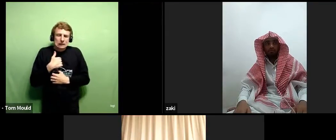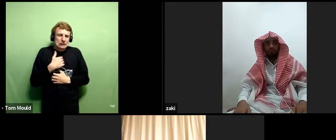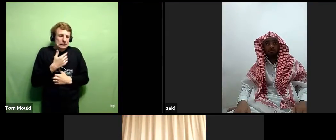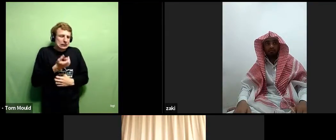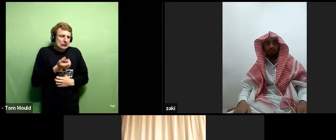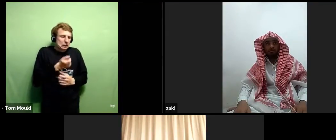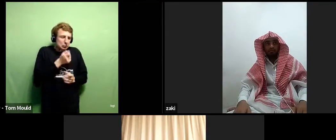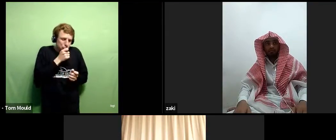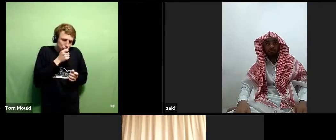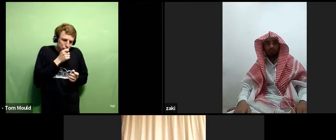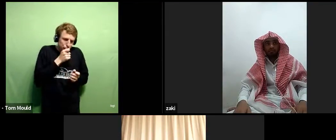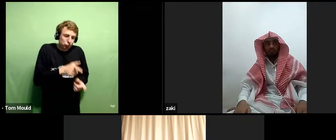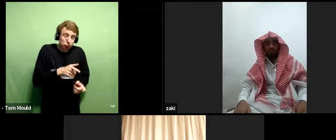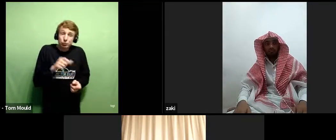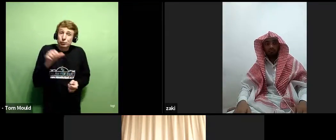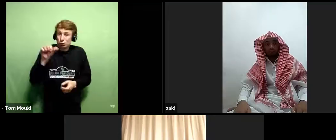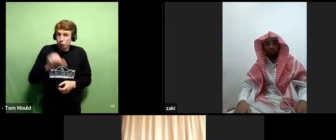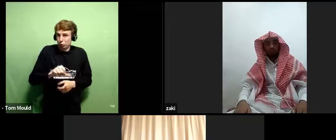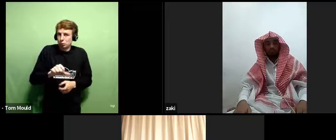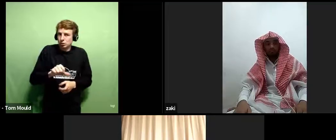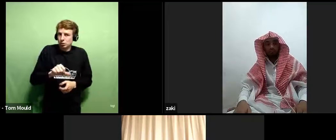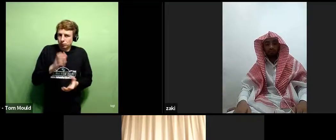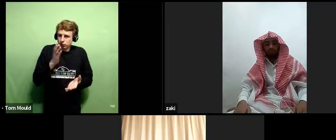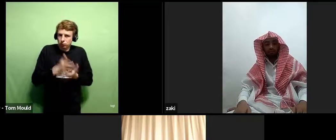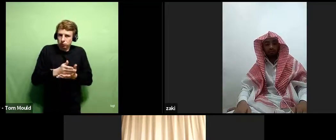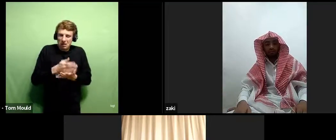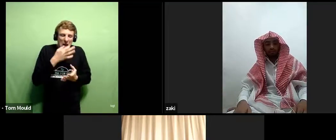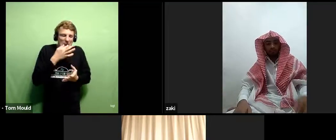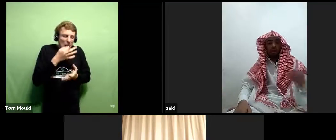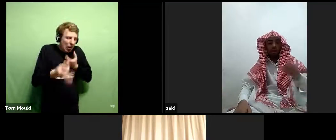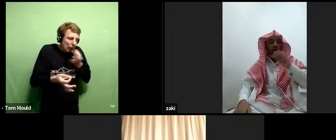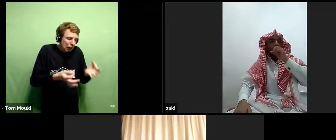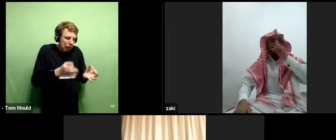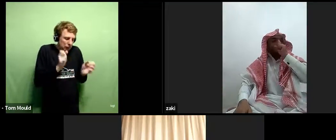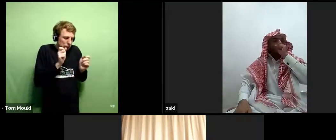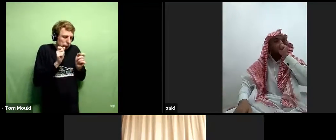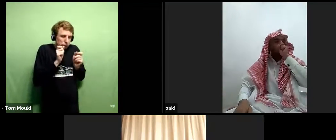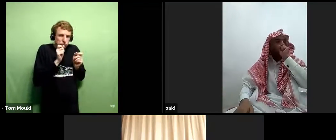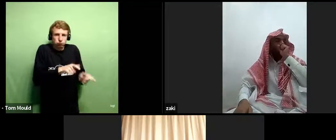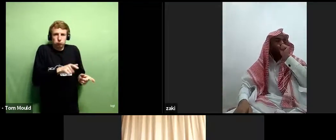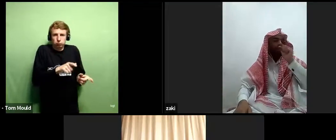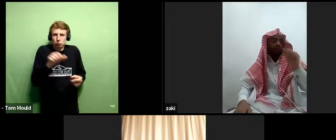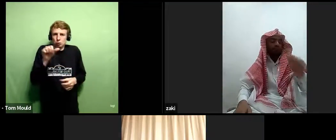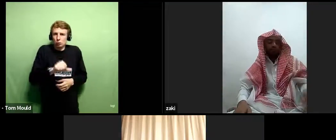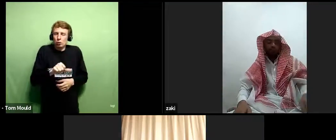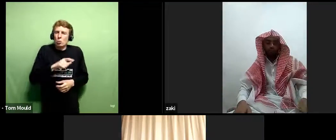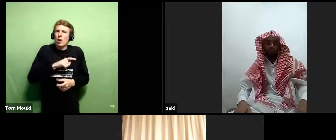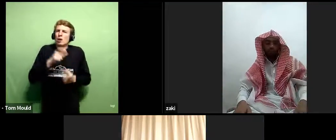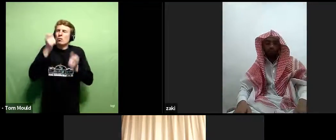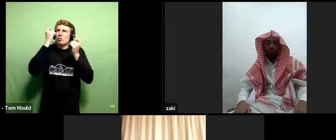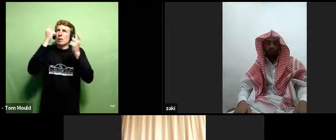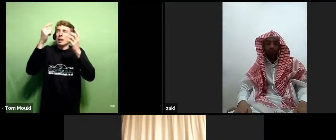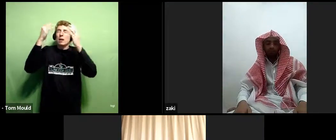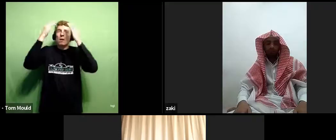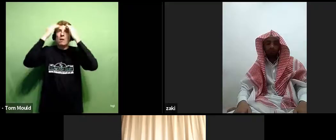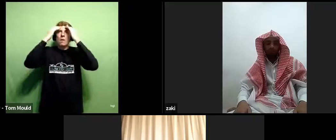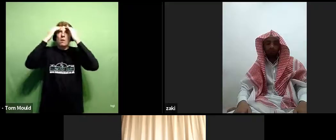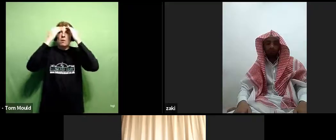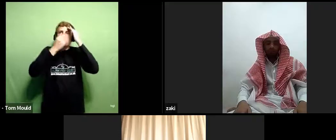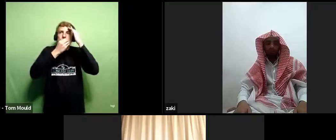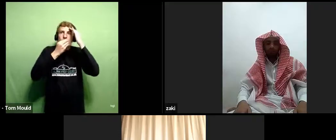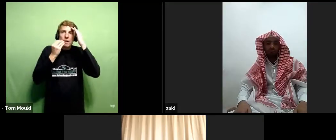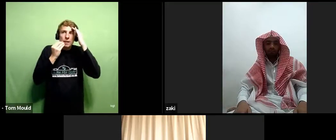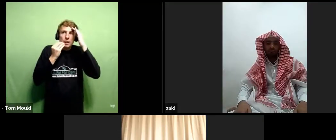they should spit it out and take it out. Because as soon as an individual realizes they're fasting, then to eat any food and ingest